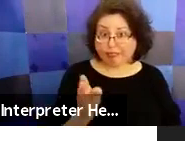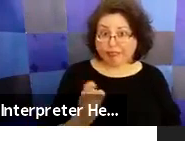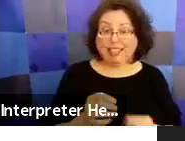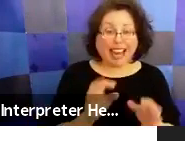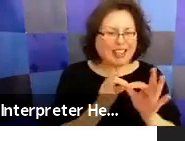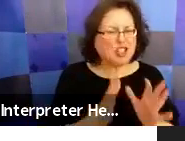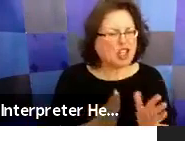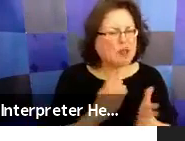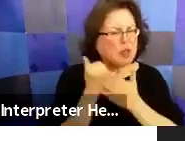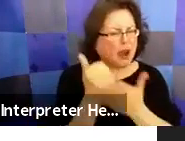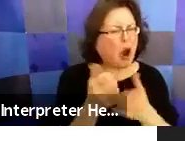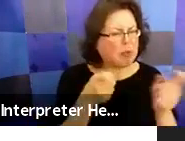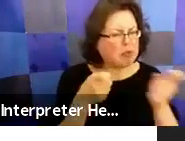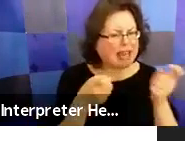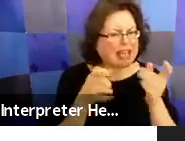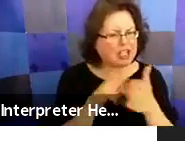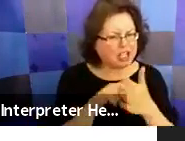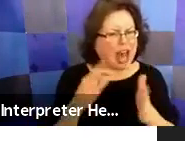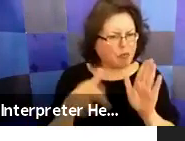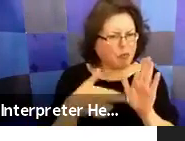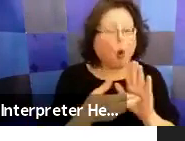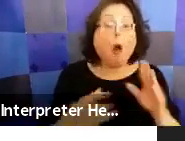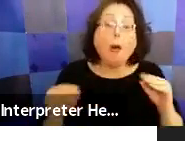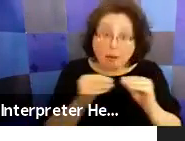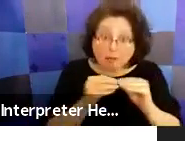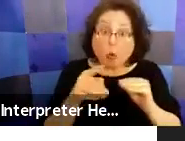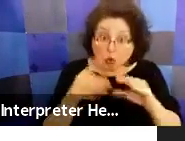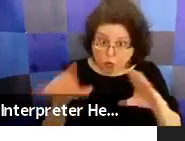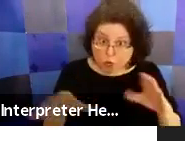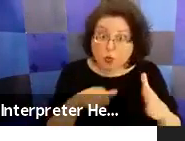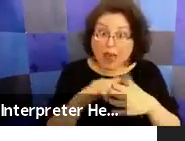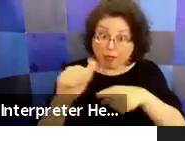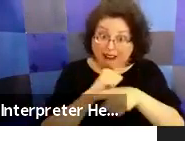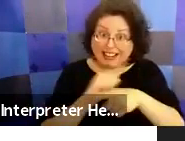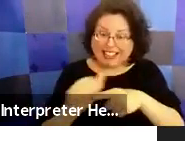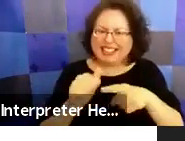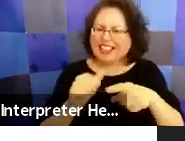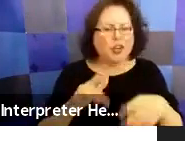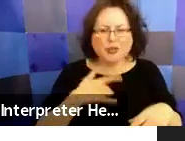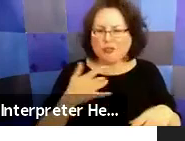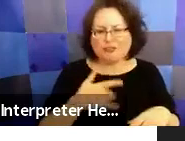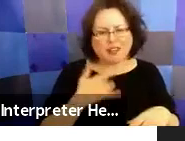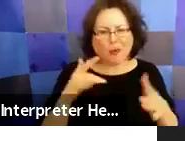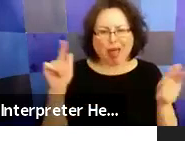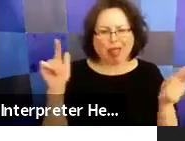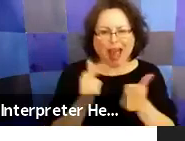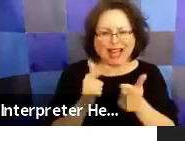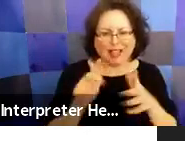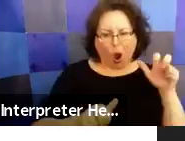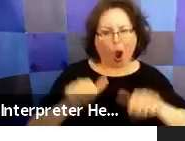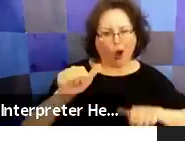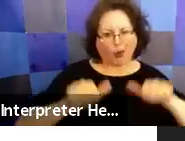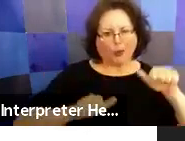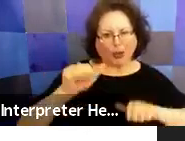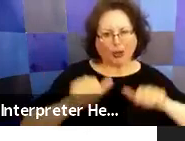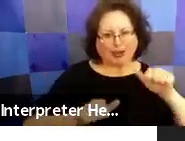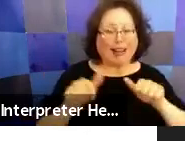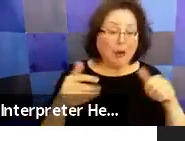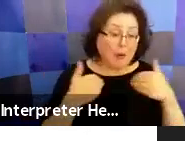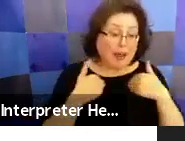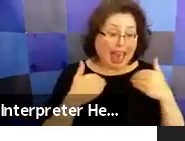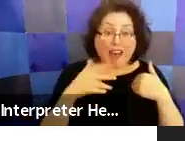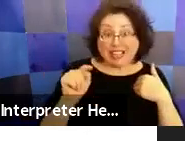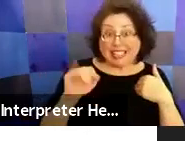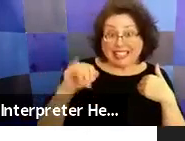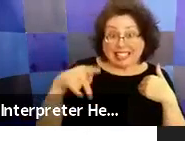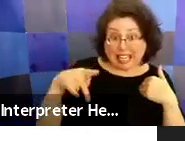right? And the more you do it, the less awkward it feels, the easier it gets. And there are some tips that will make it